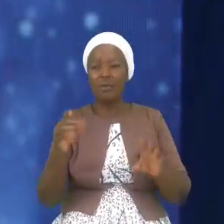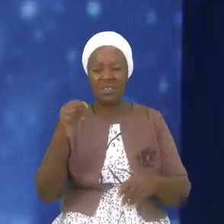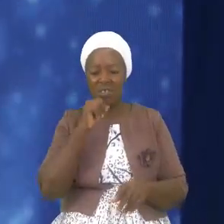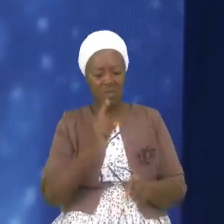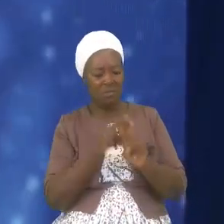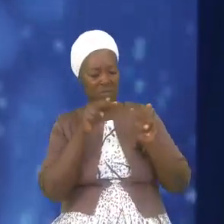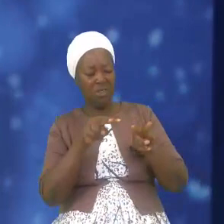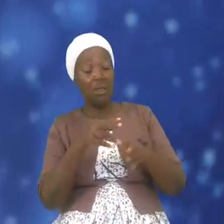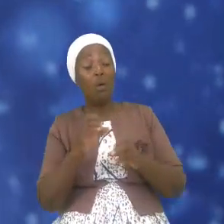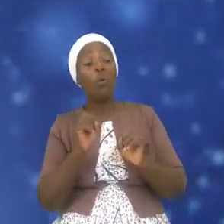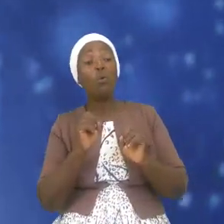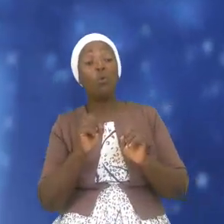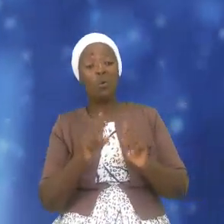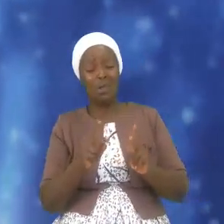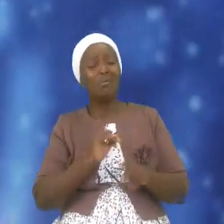in